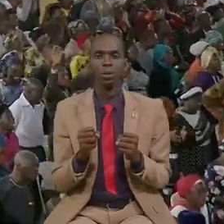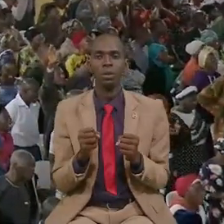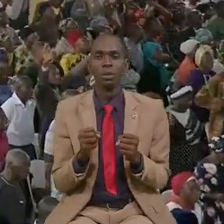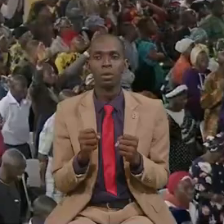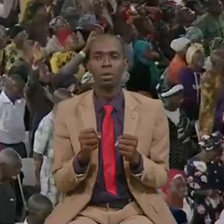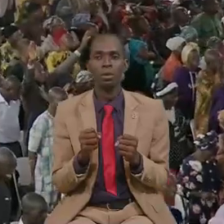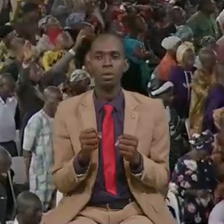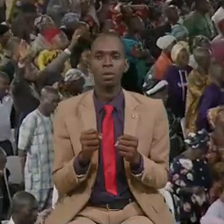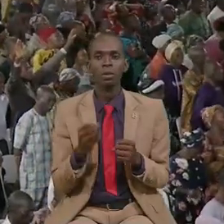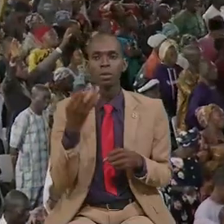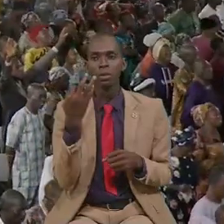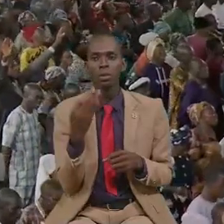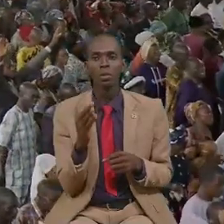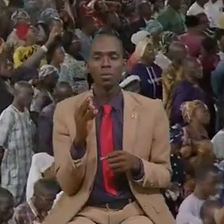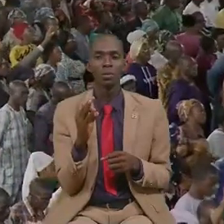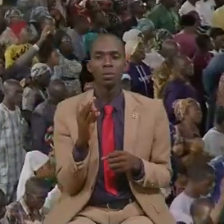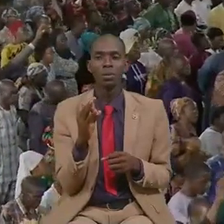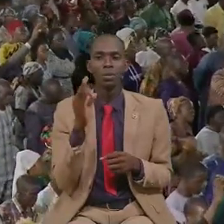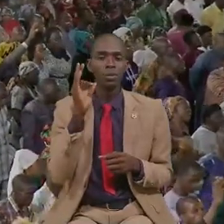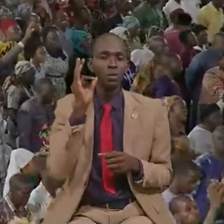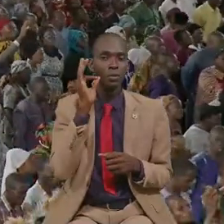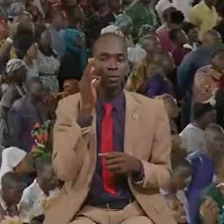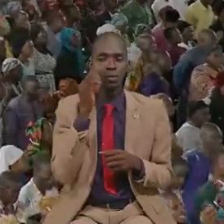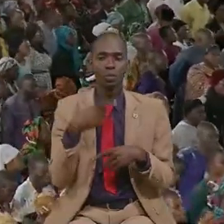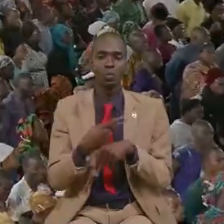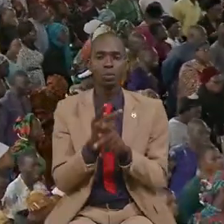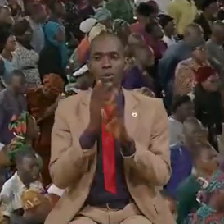of proof producers.